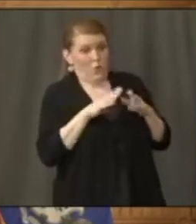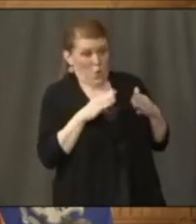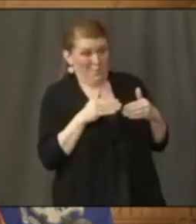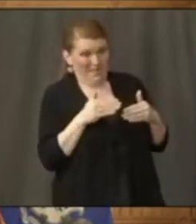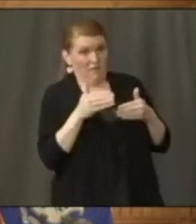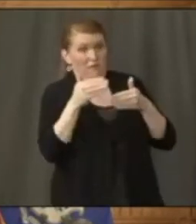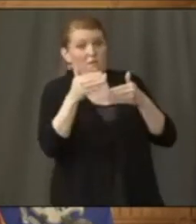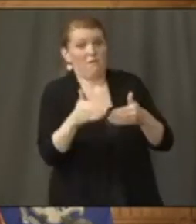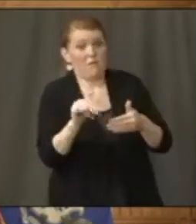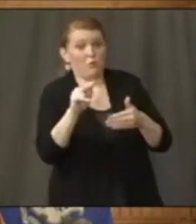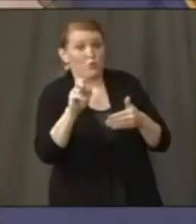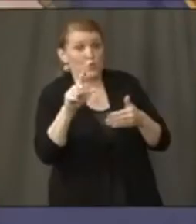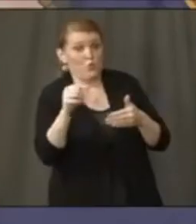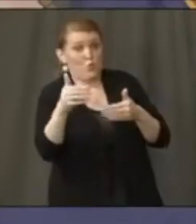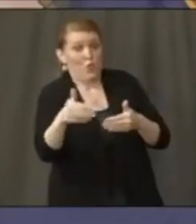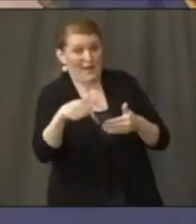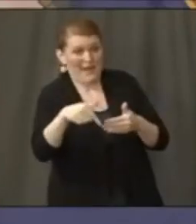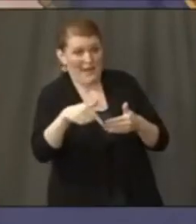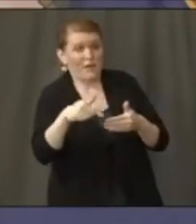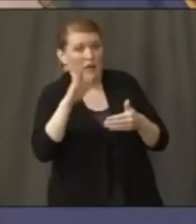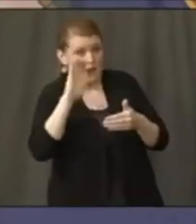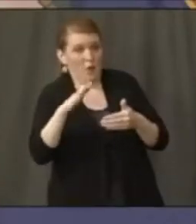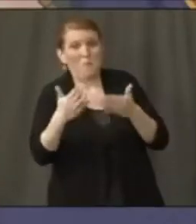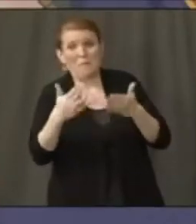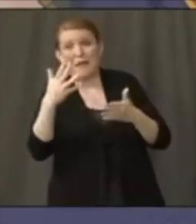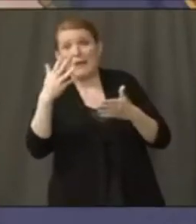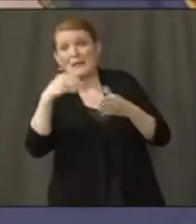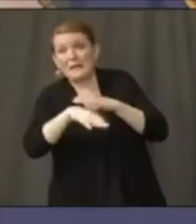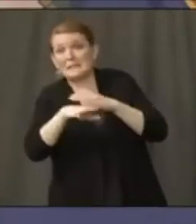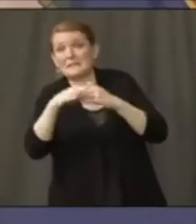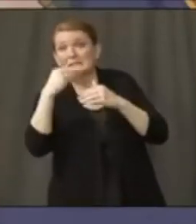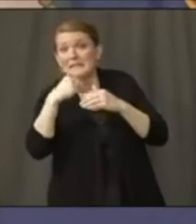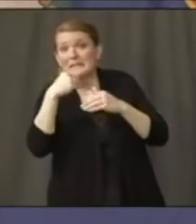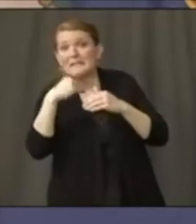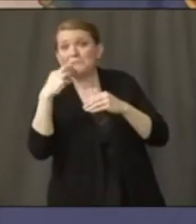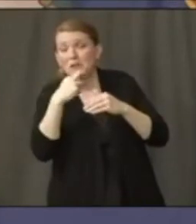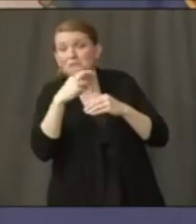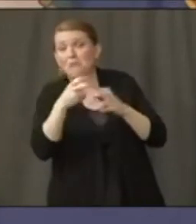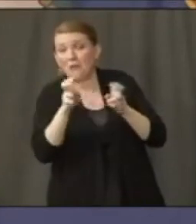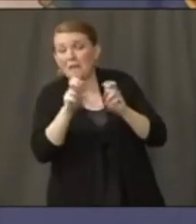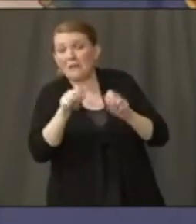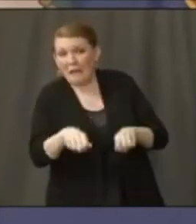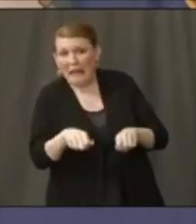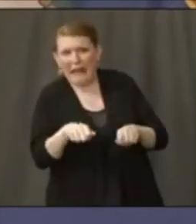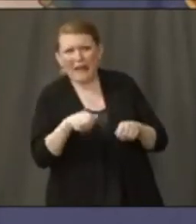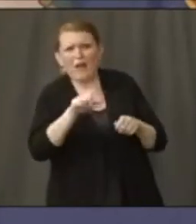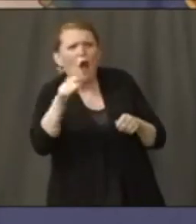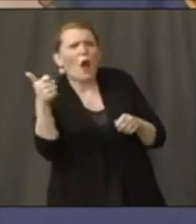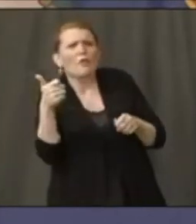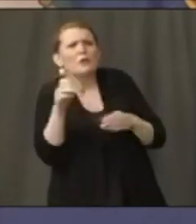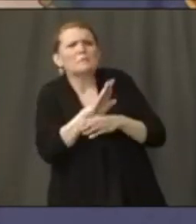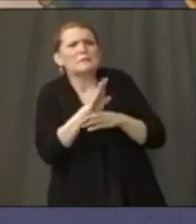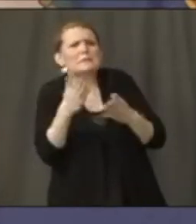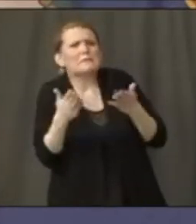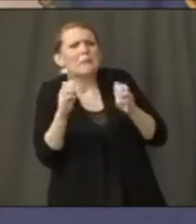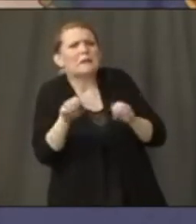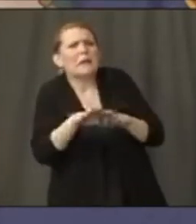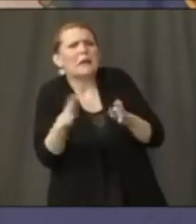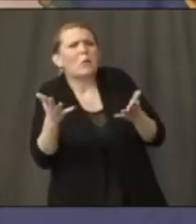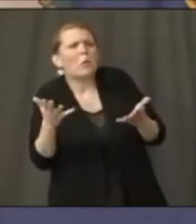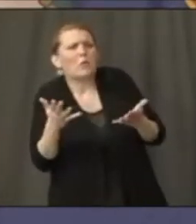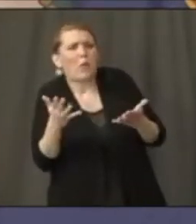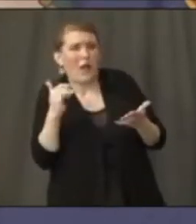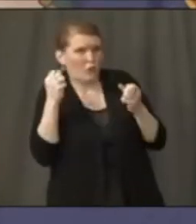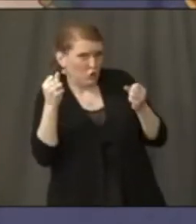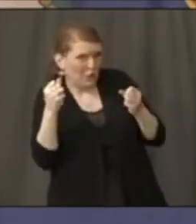I think more in terms of the outside activities. I had a lot of people that said, boy, could we do a graduation?